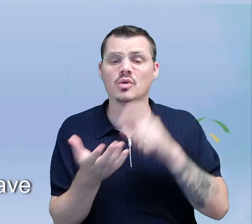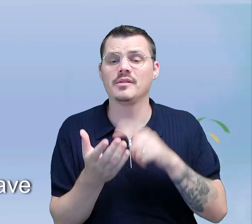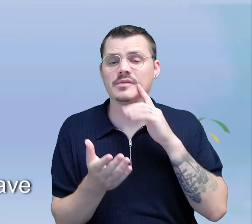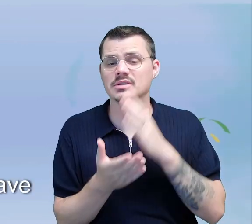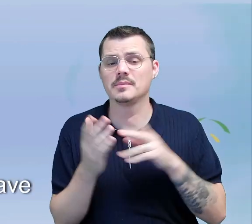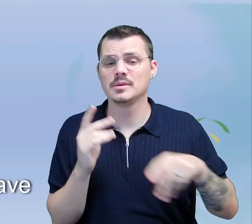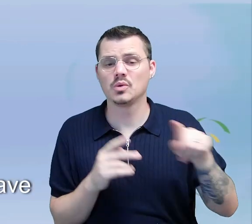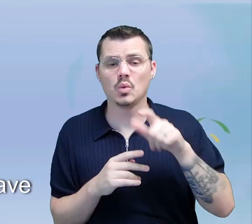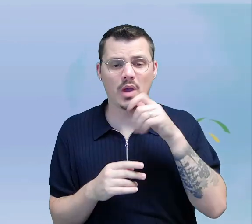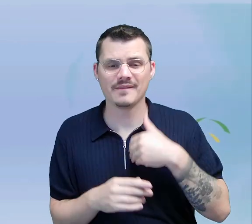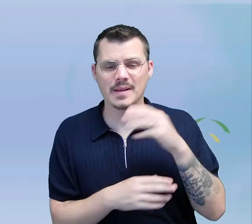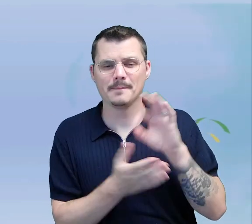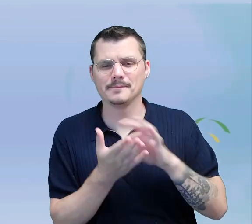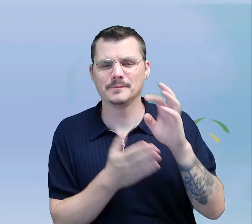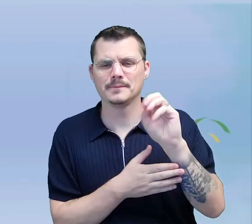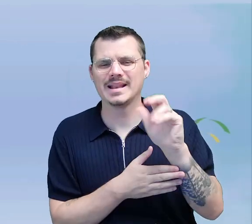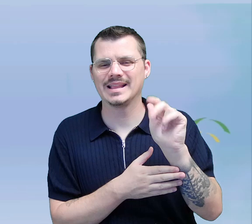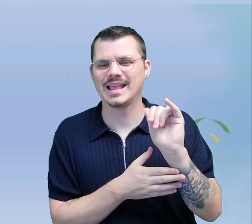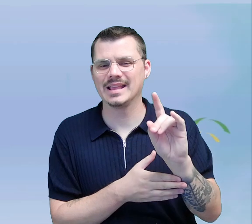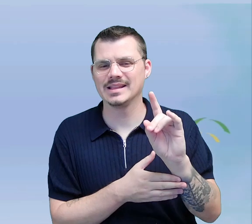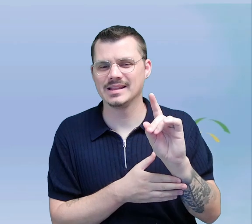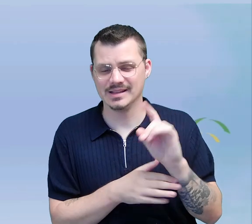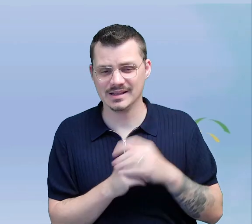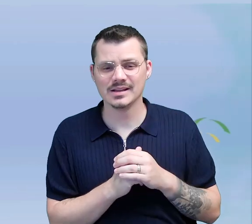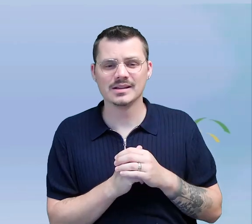noticed that for people that have Medicaid type